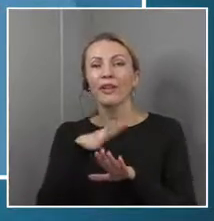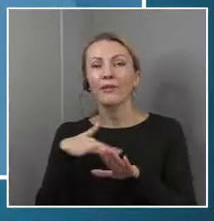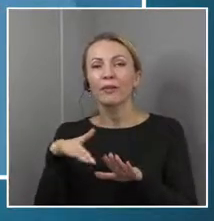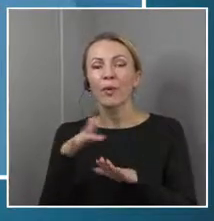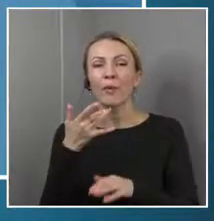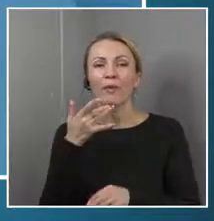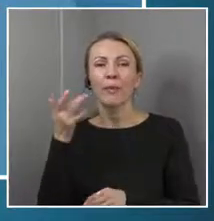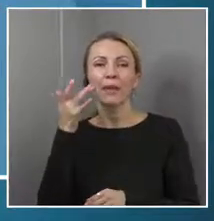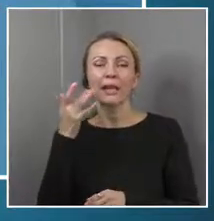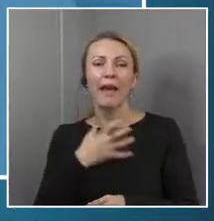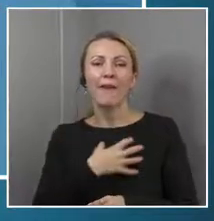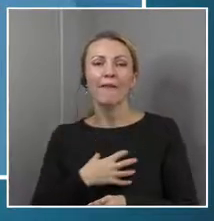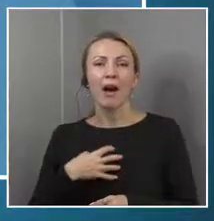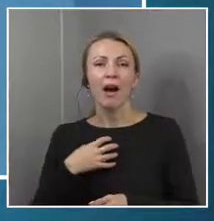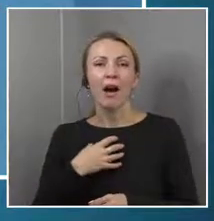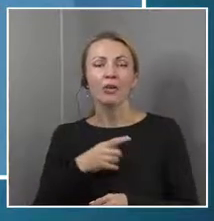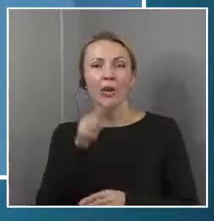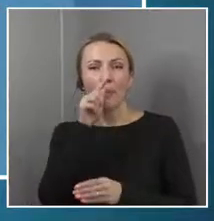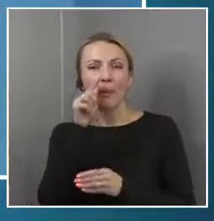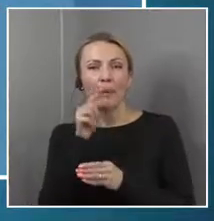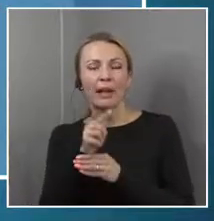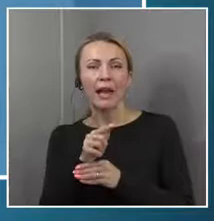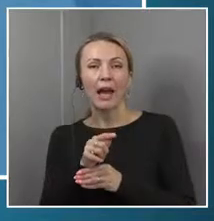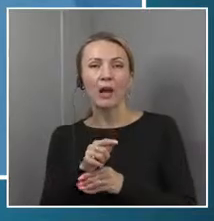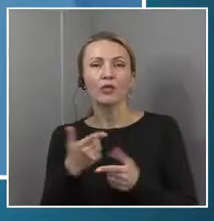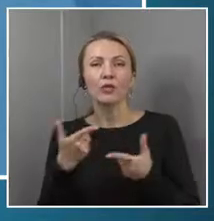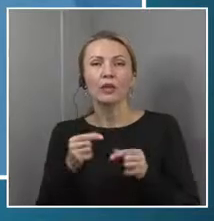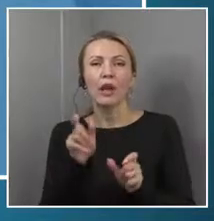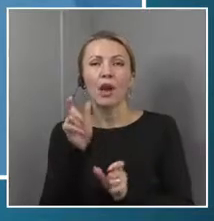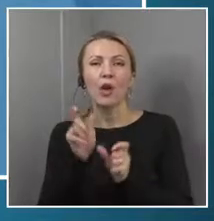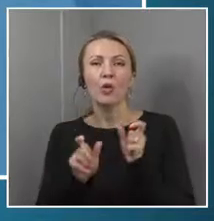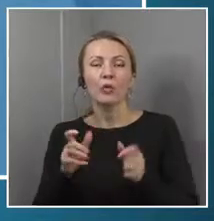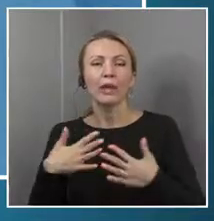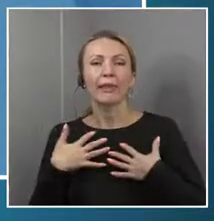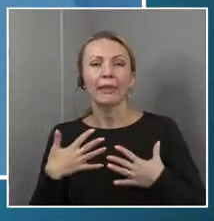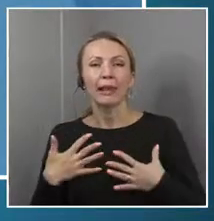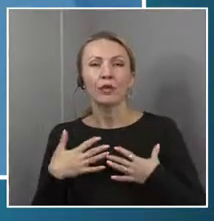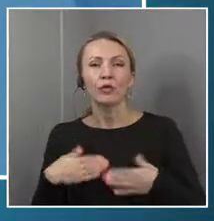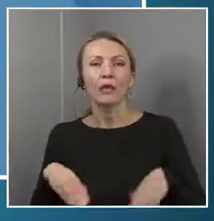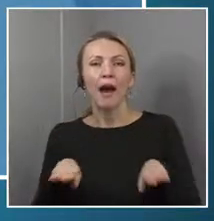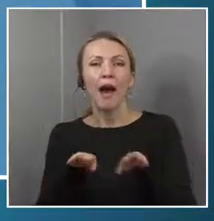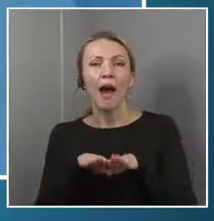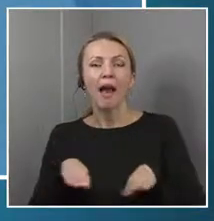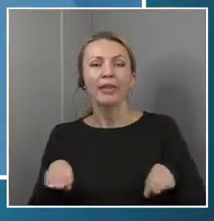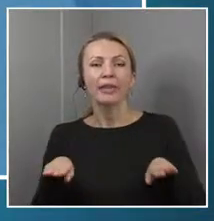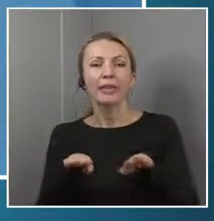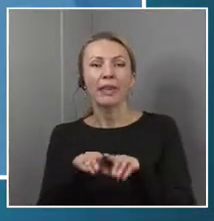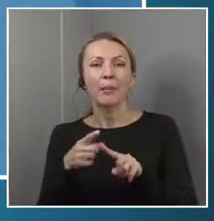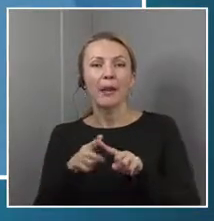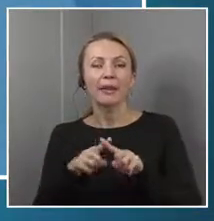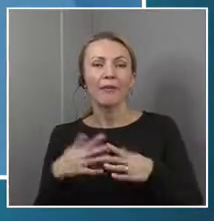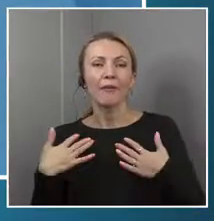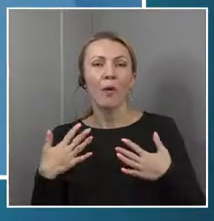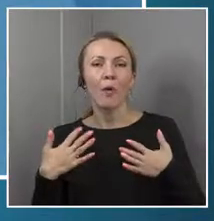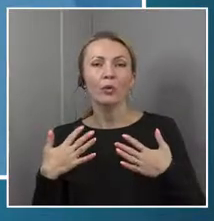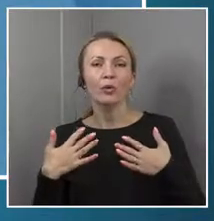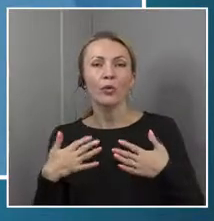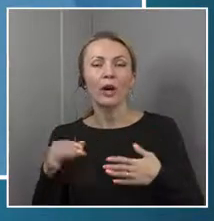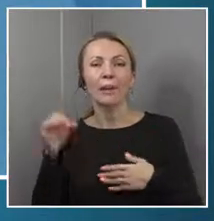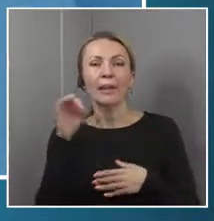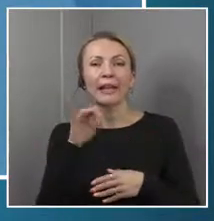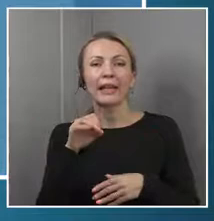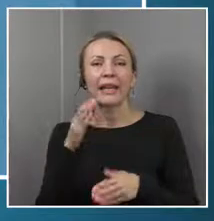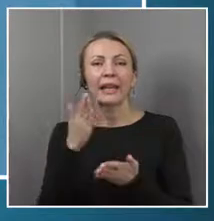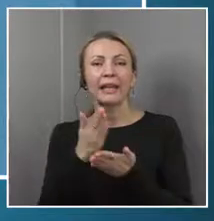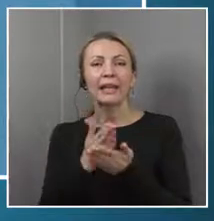people share all across the world, in Europe, in the United States, in Russia. So you find yourself in a community